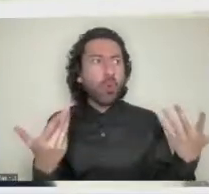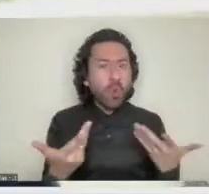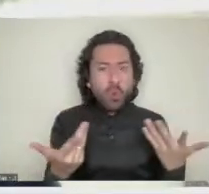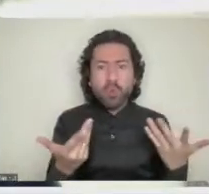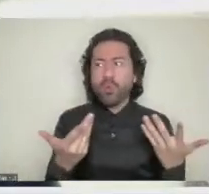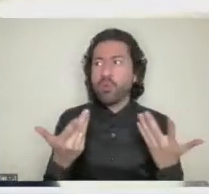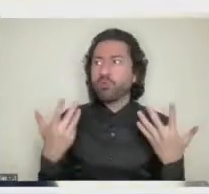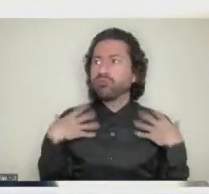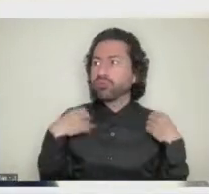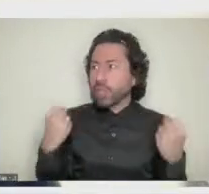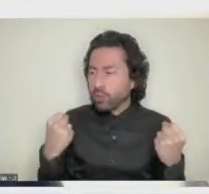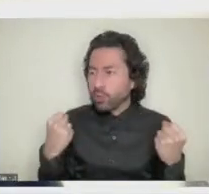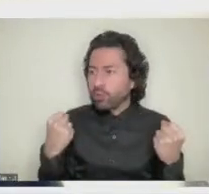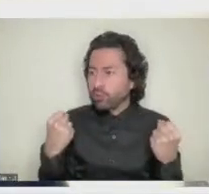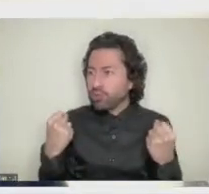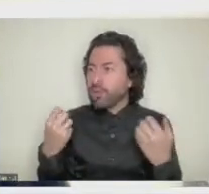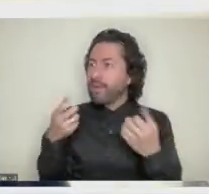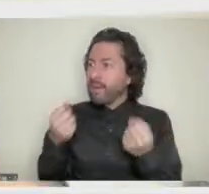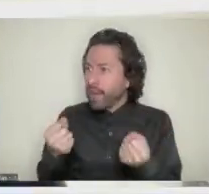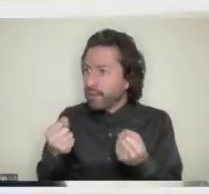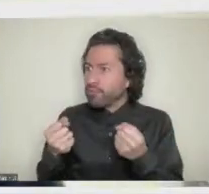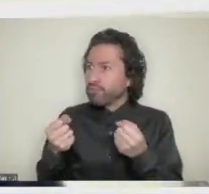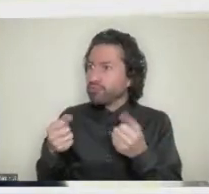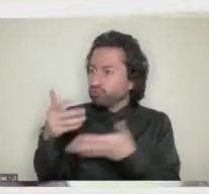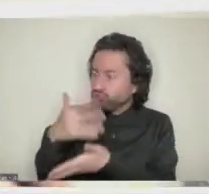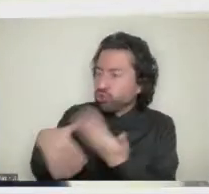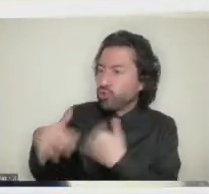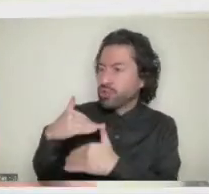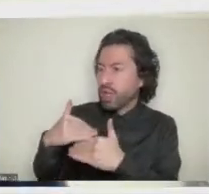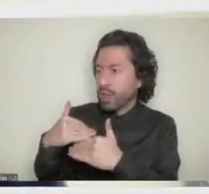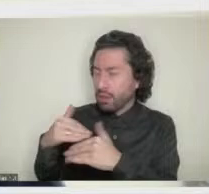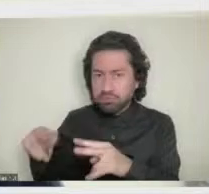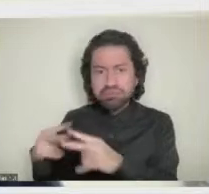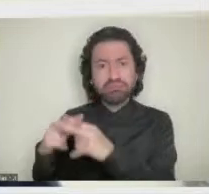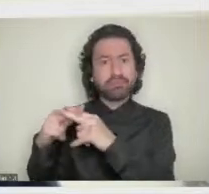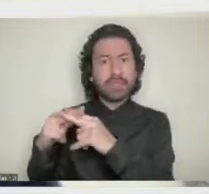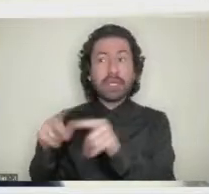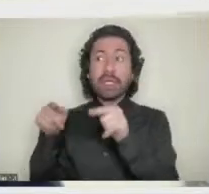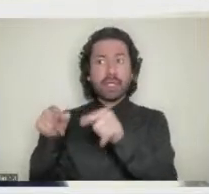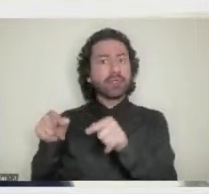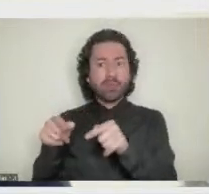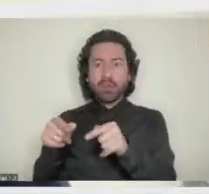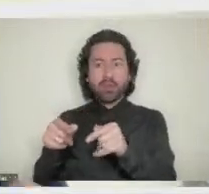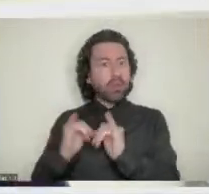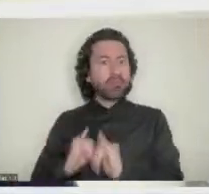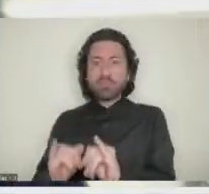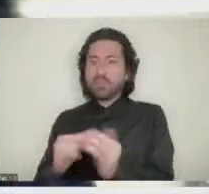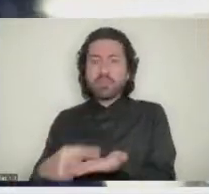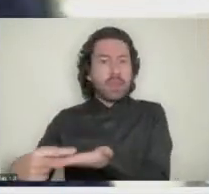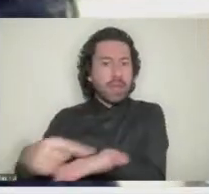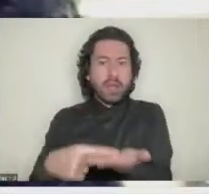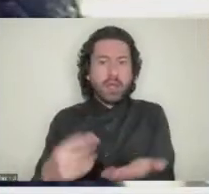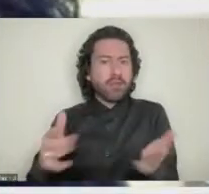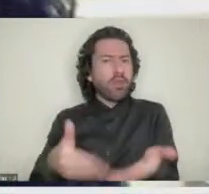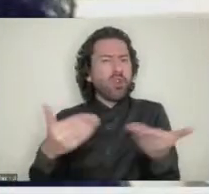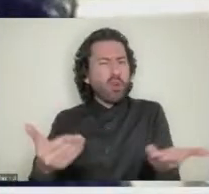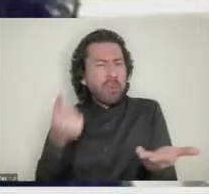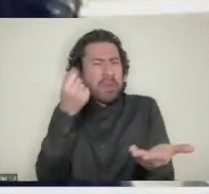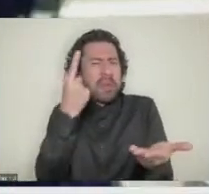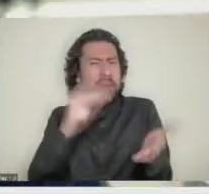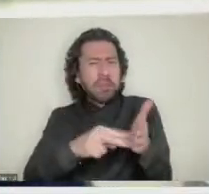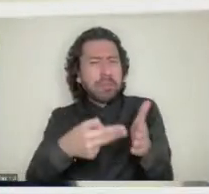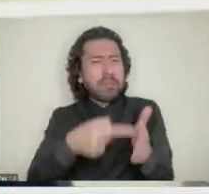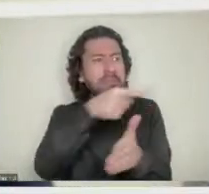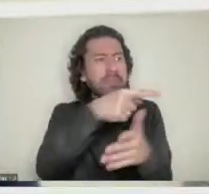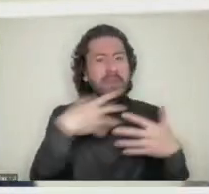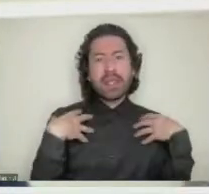that emphasizes how health is constructed in social terms. That is a debate, an aspect that is still debated in